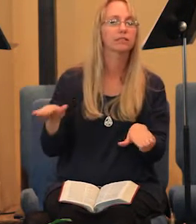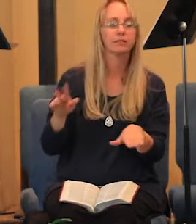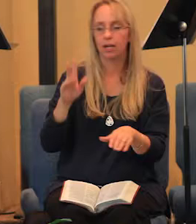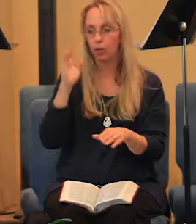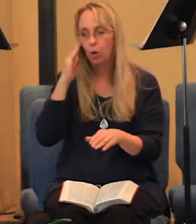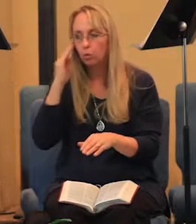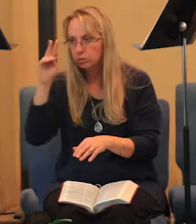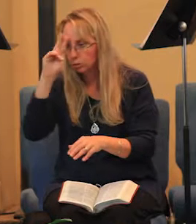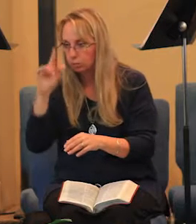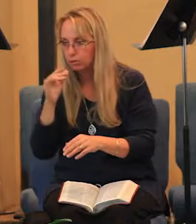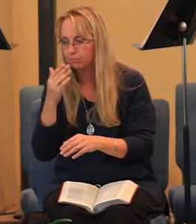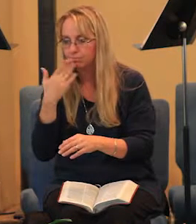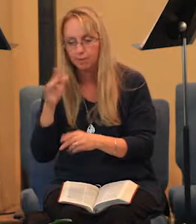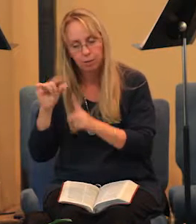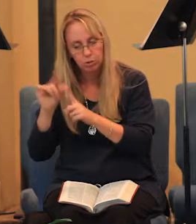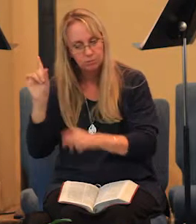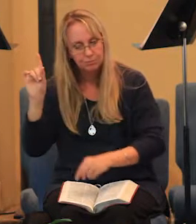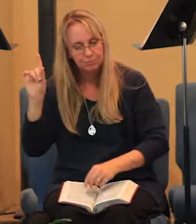word.